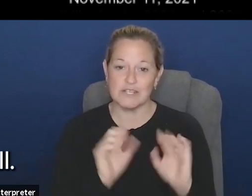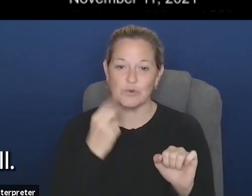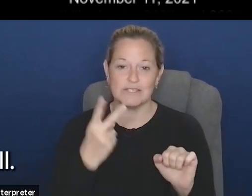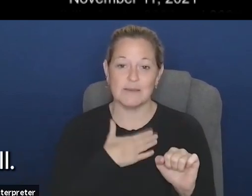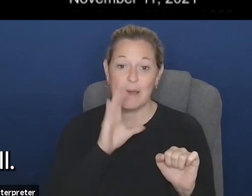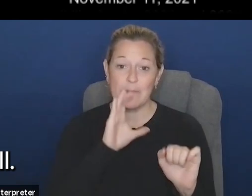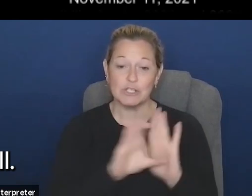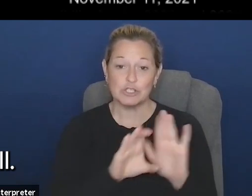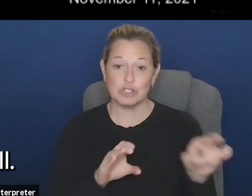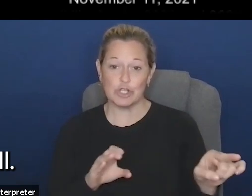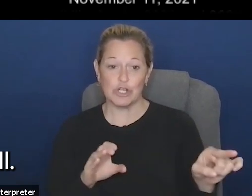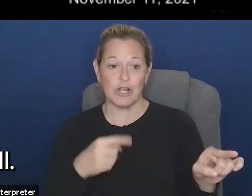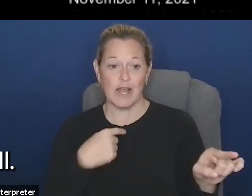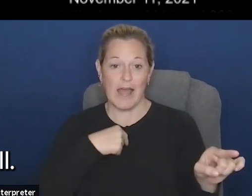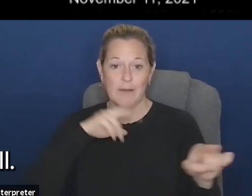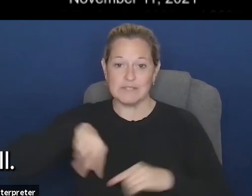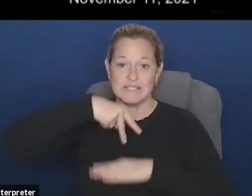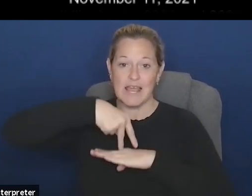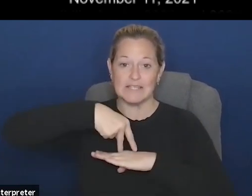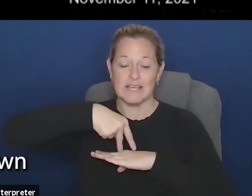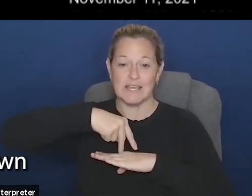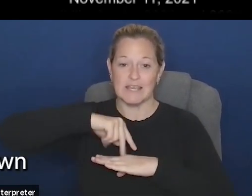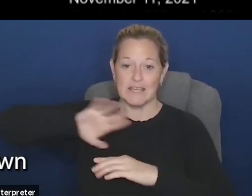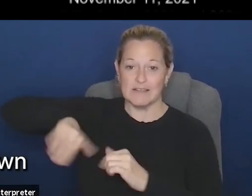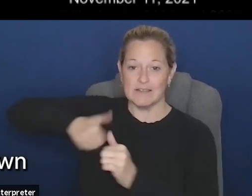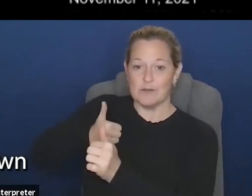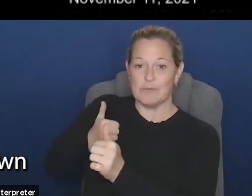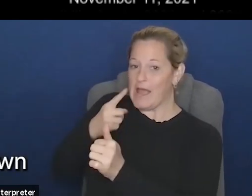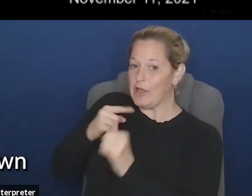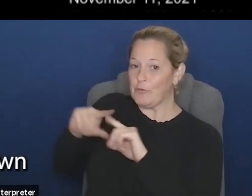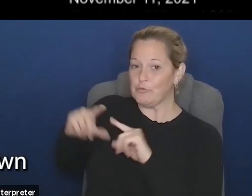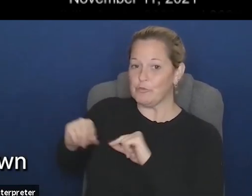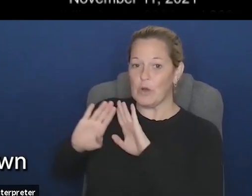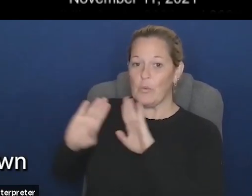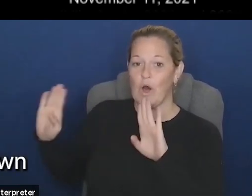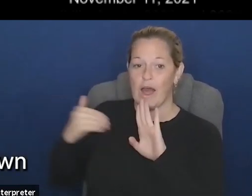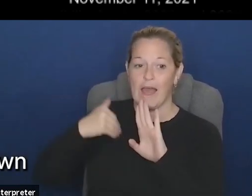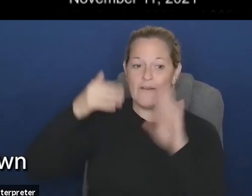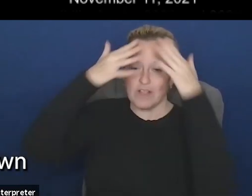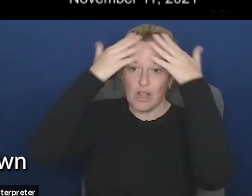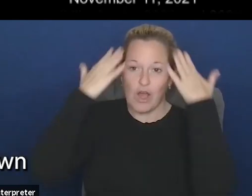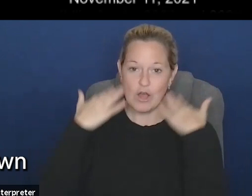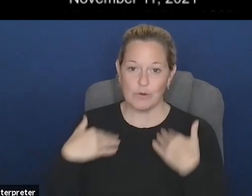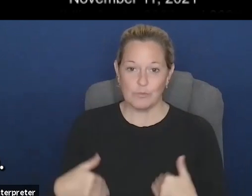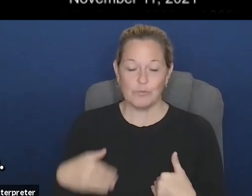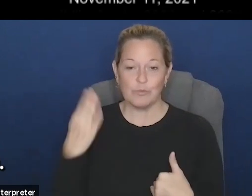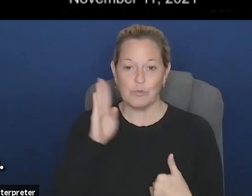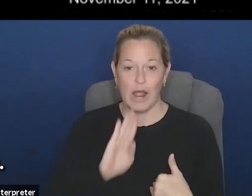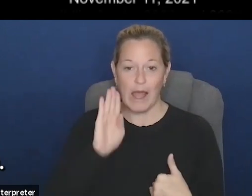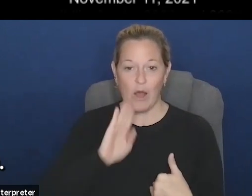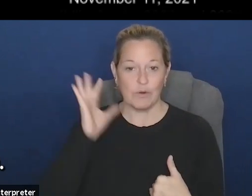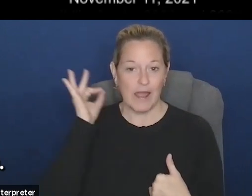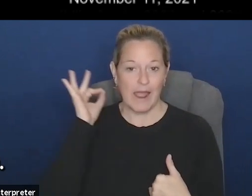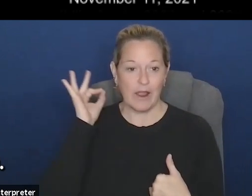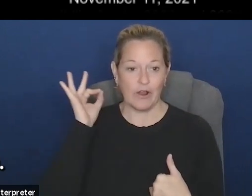is of me standing against a brick wall. I have long brown hair in the photo, which is down. I'm wearing a